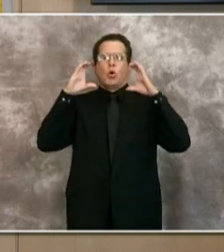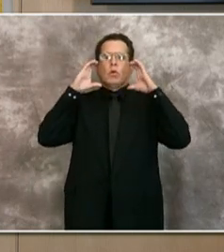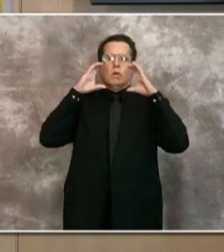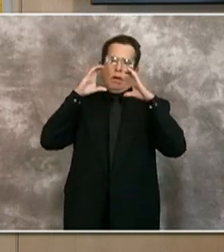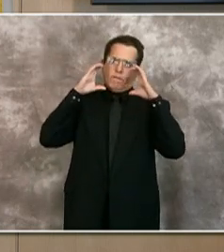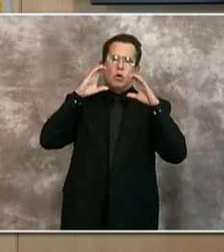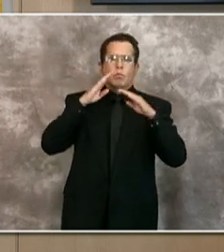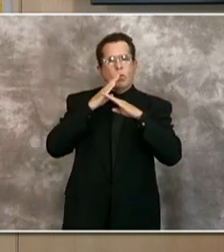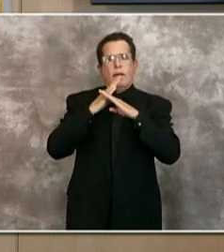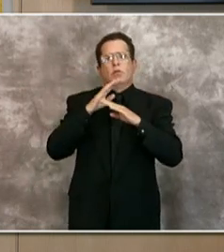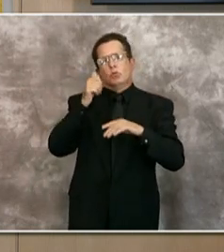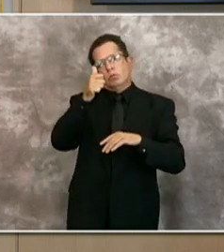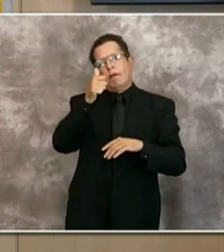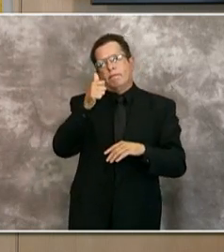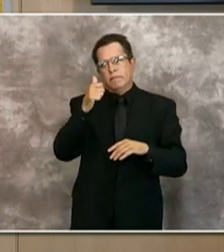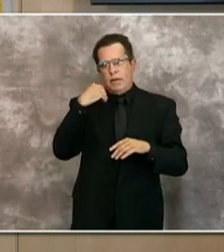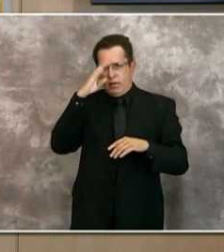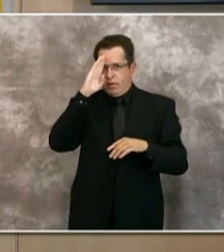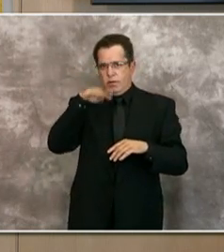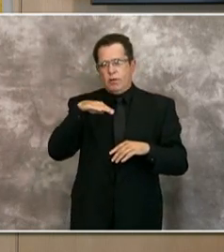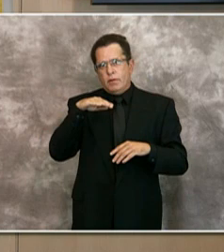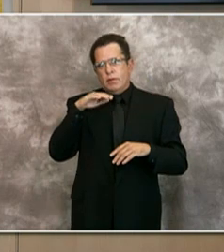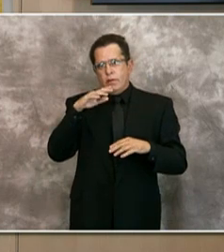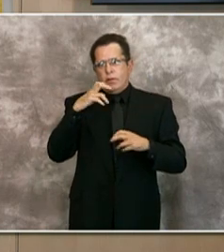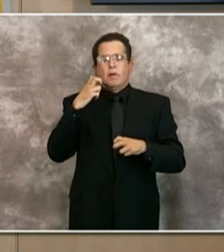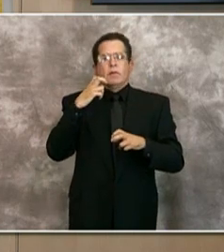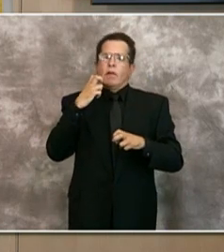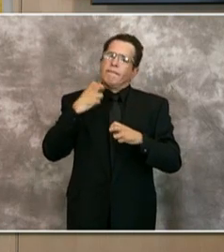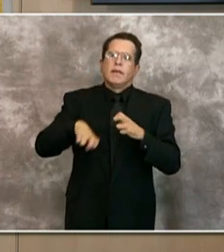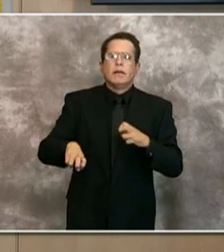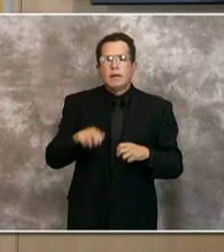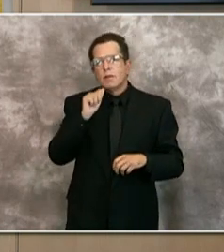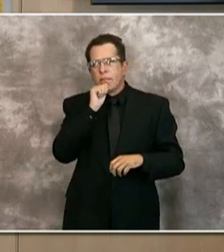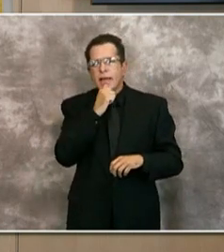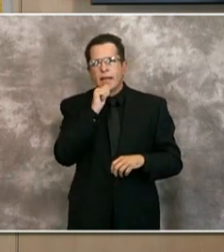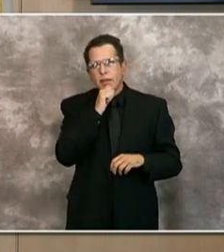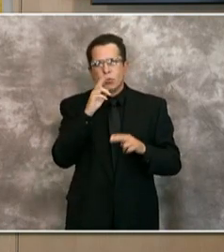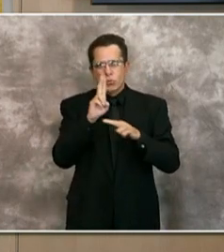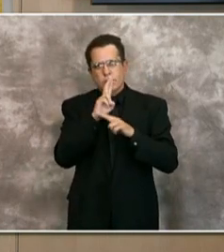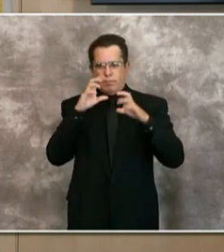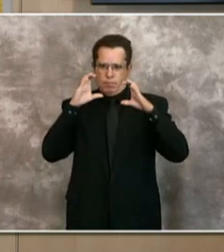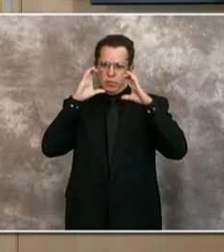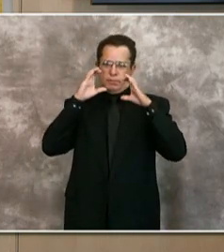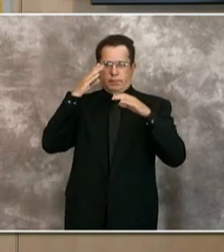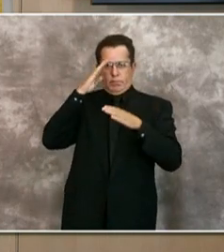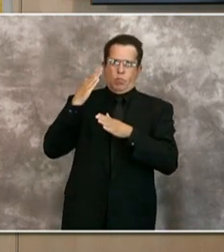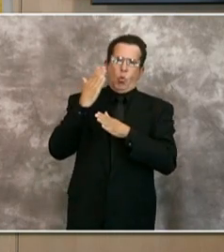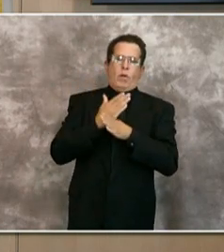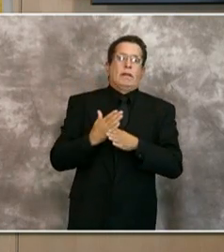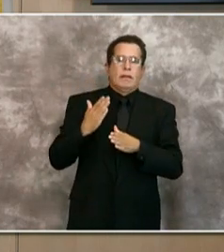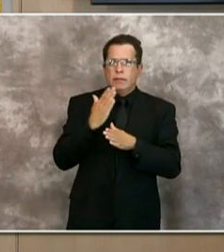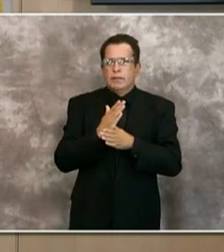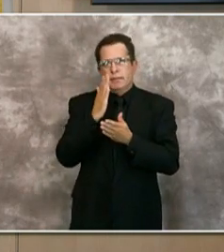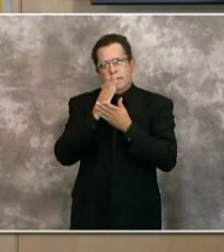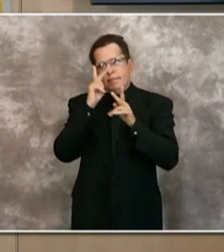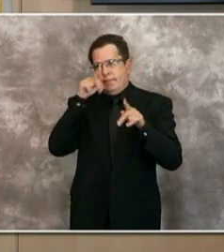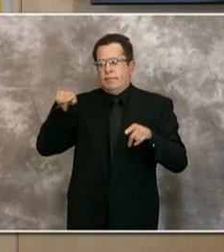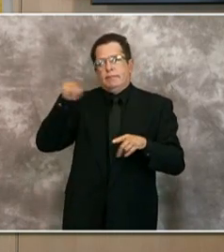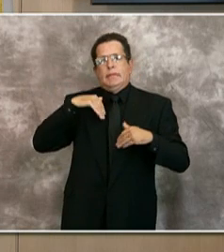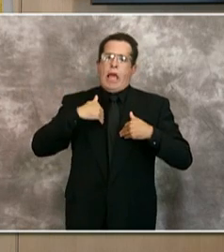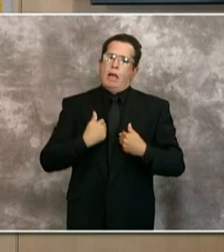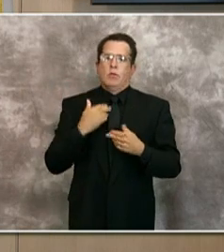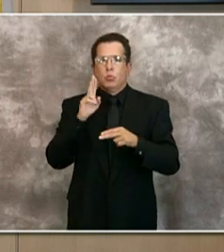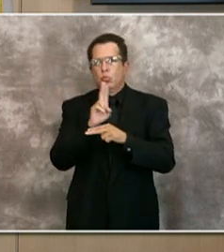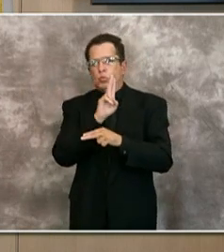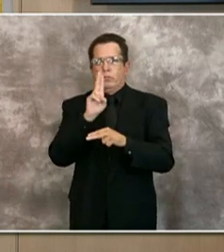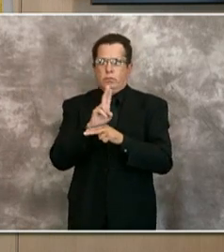Now, I know it's a pain. I've seen and heard comments from people who are tired of wearing facial